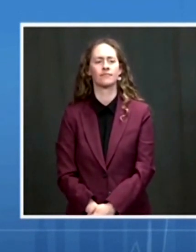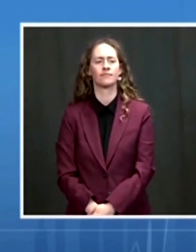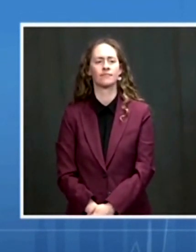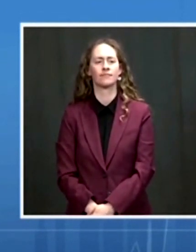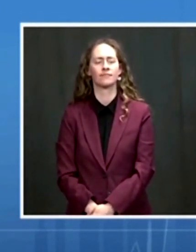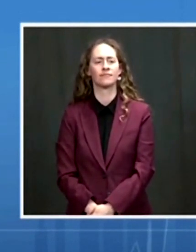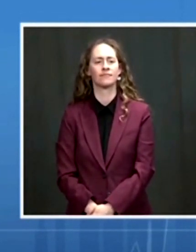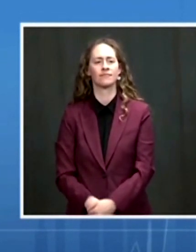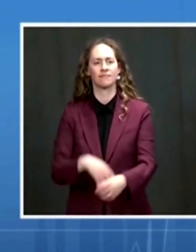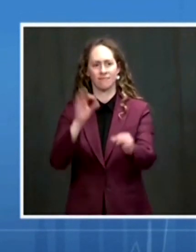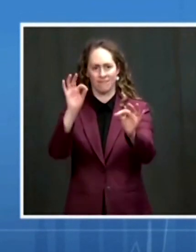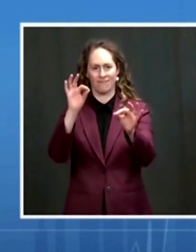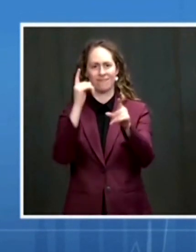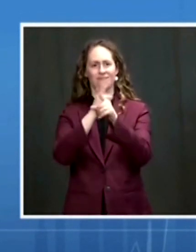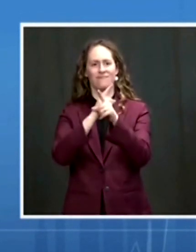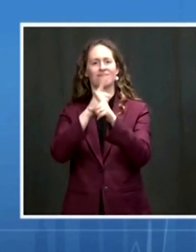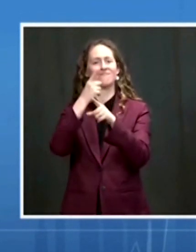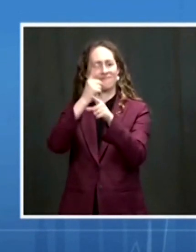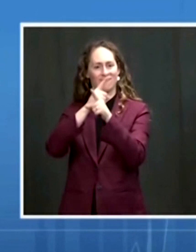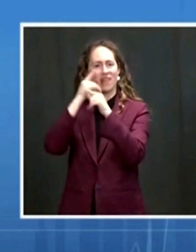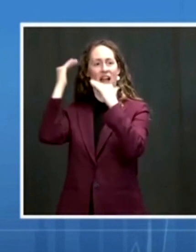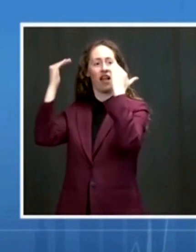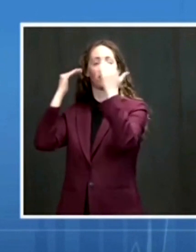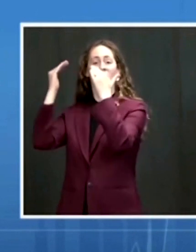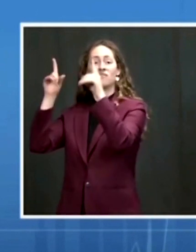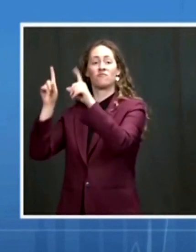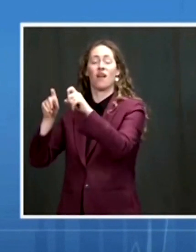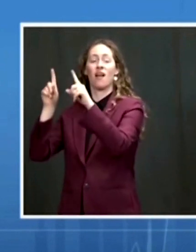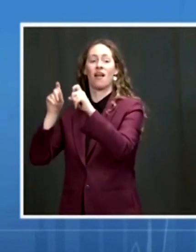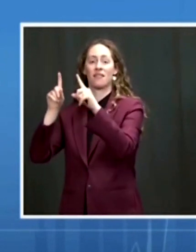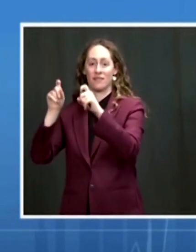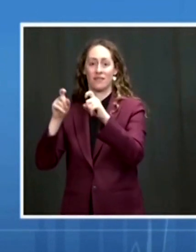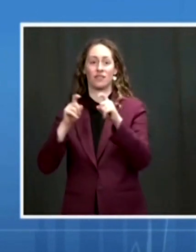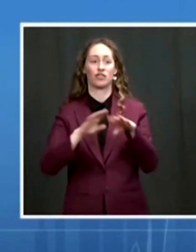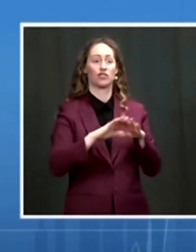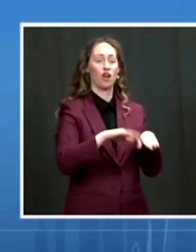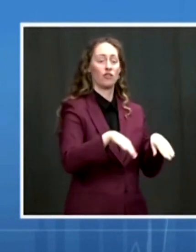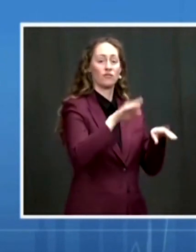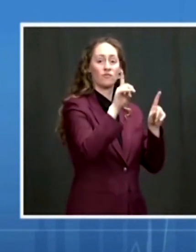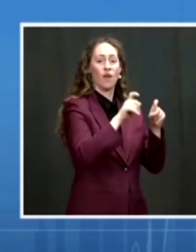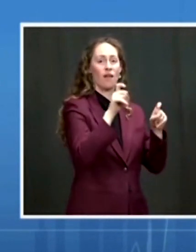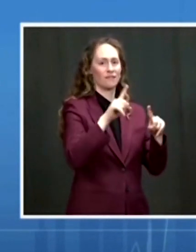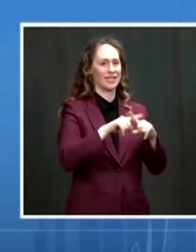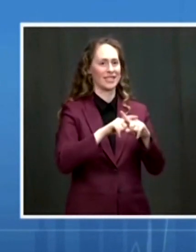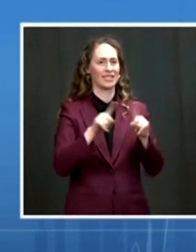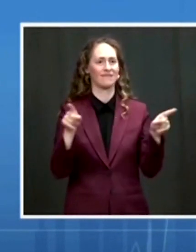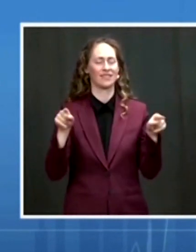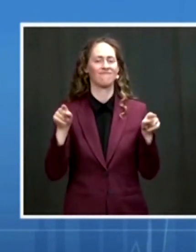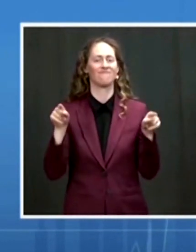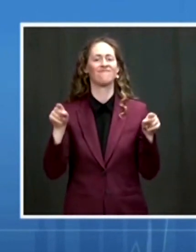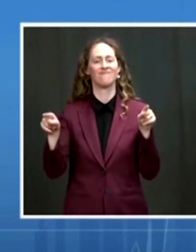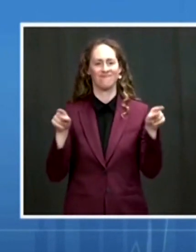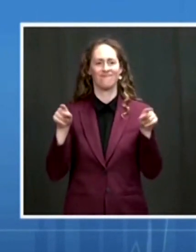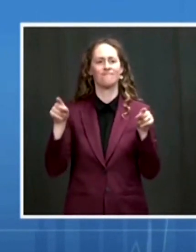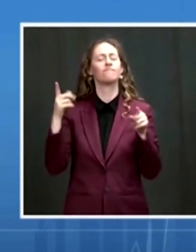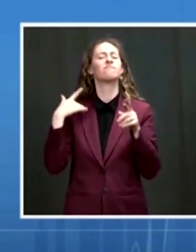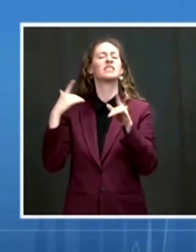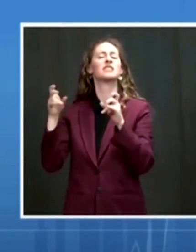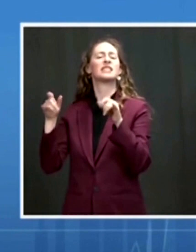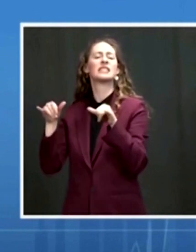adult doses we do standard this isn't anything unusual what's called an age